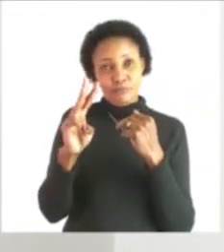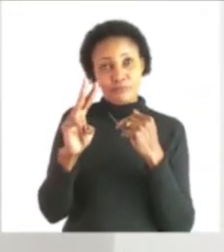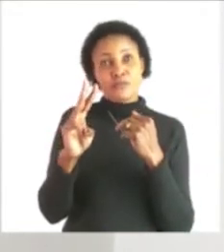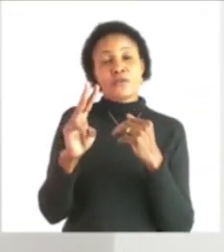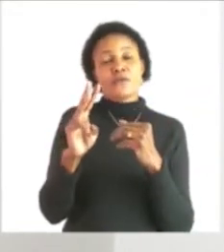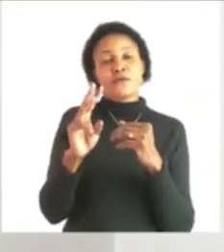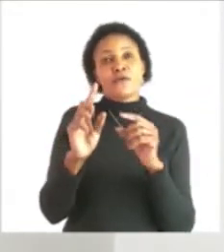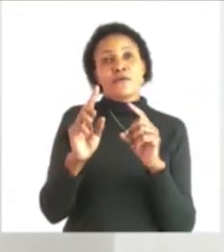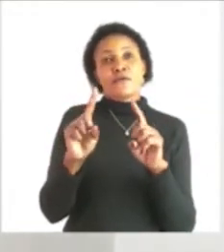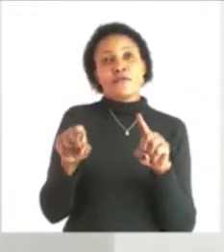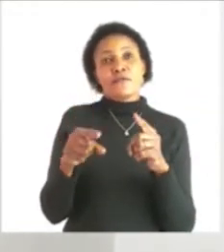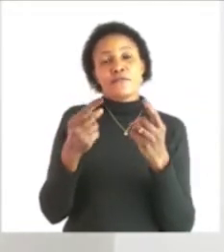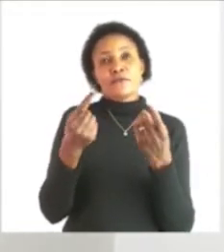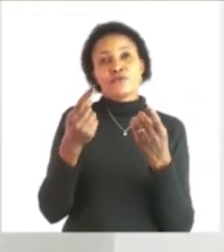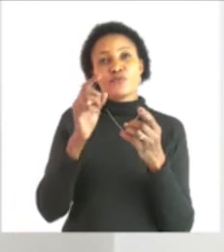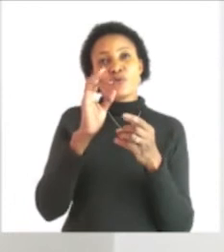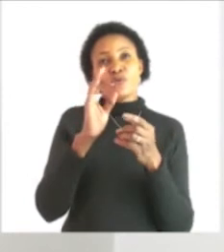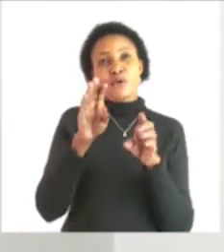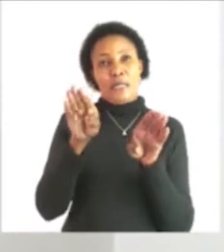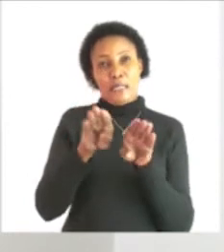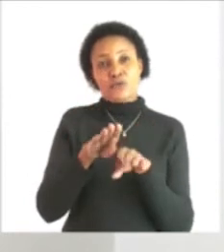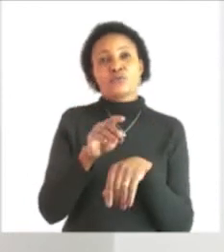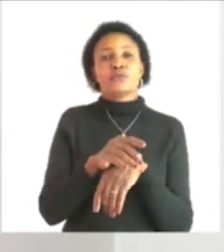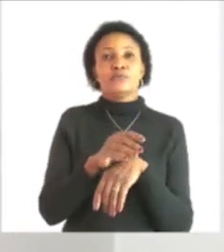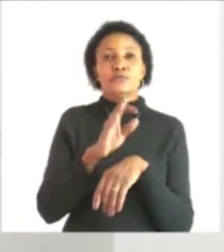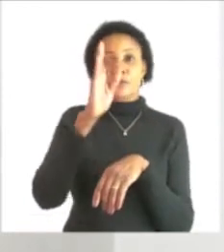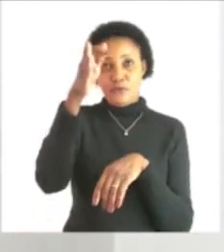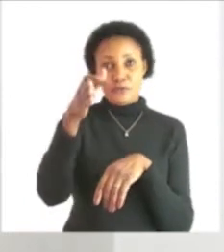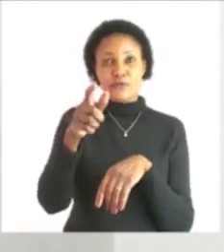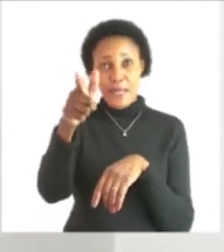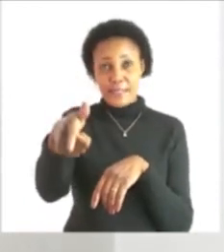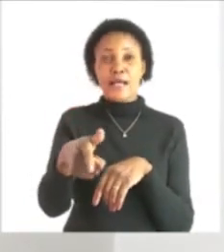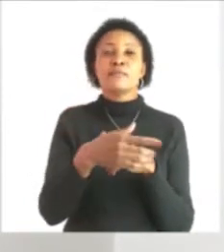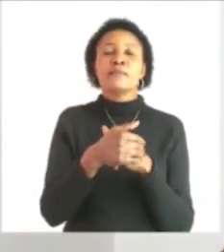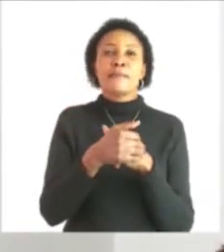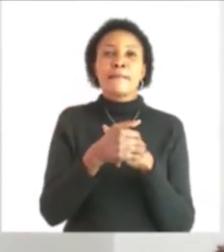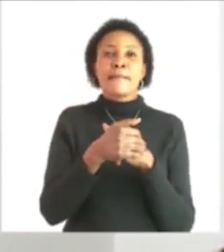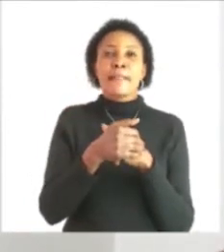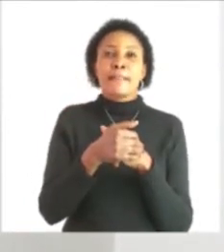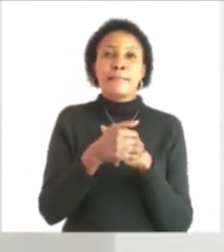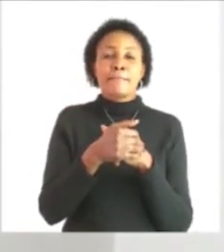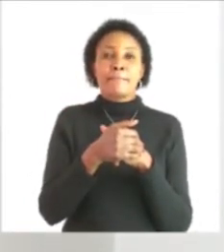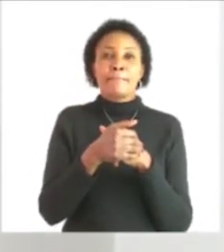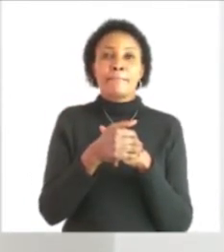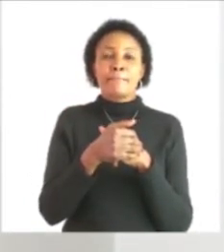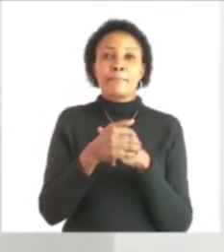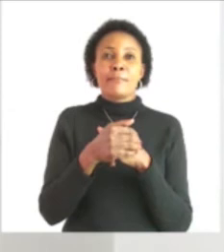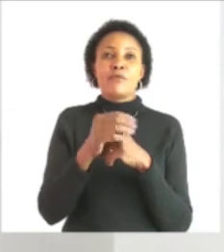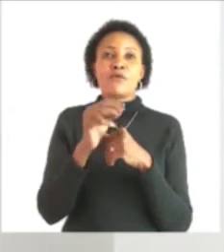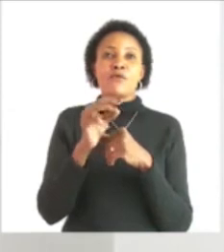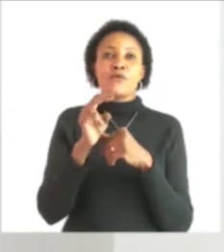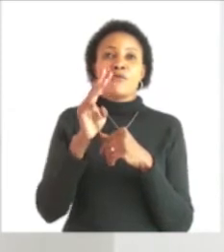do. In the present tense, we are singing, but in the future tense, we will